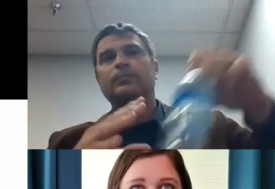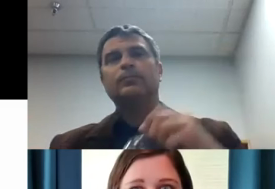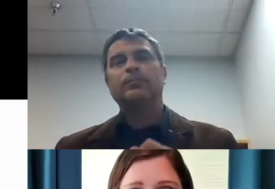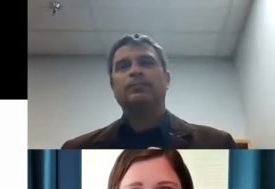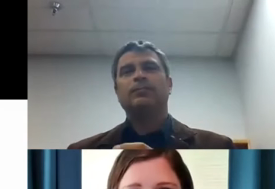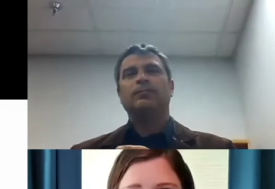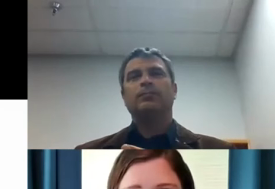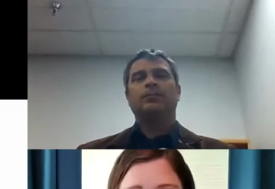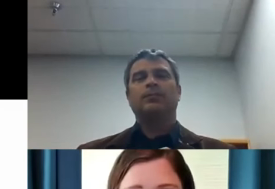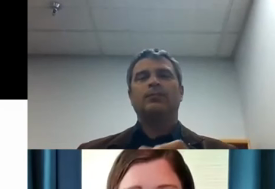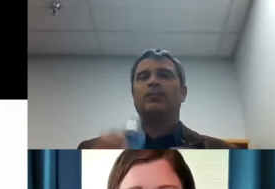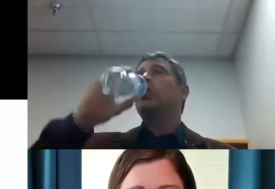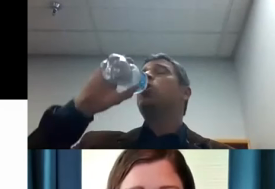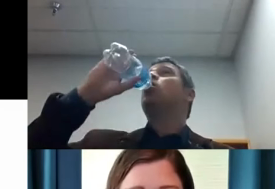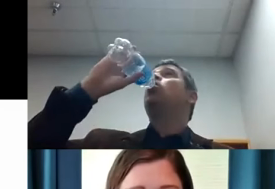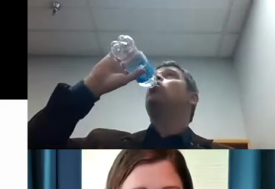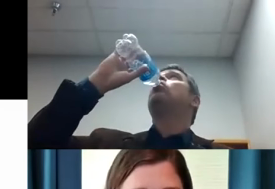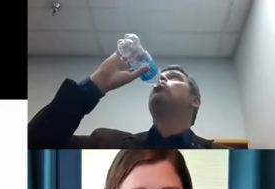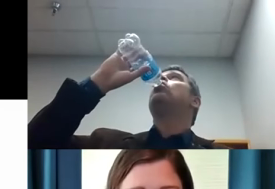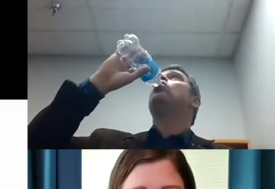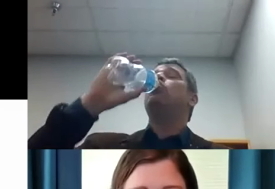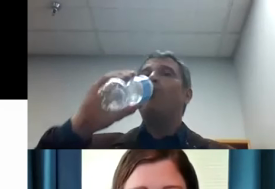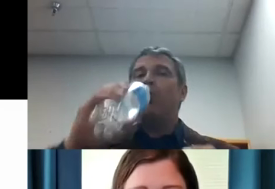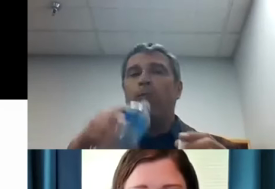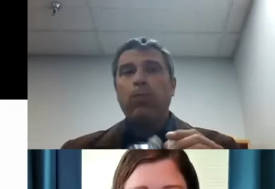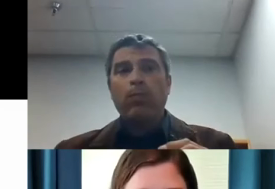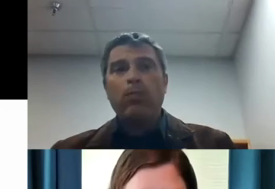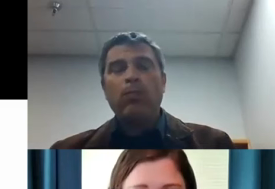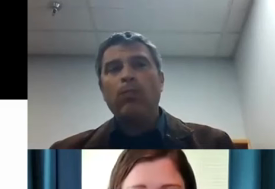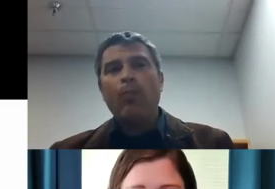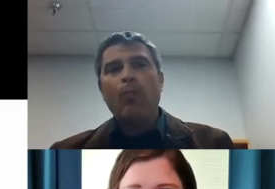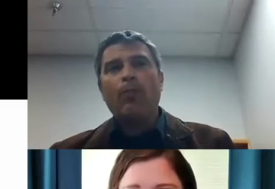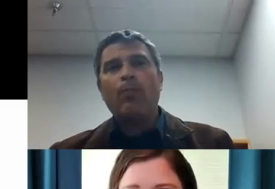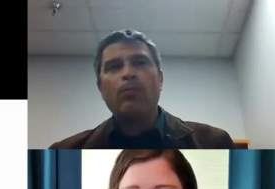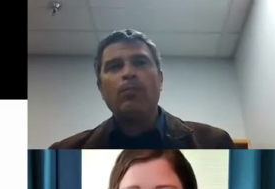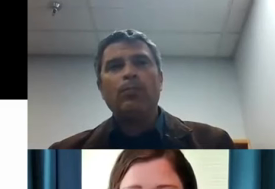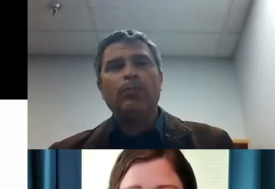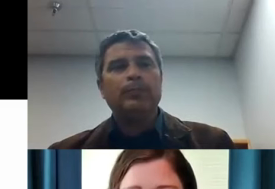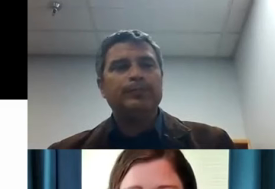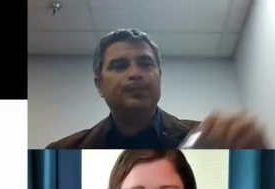and how your agency is currently paying for it.